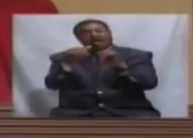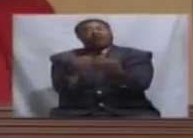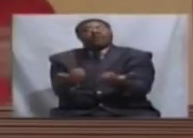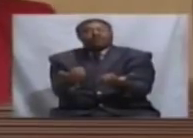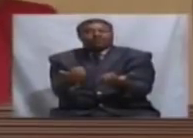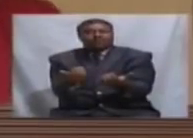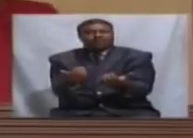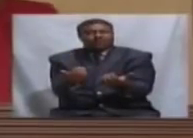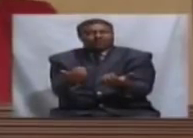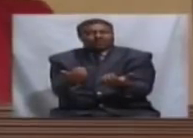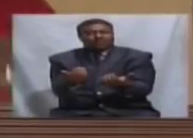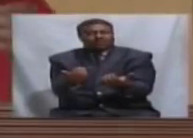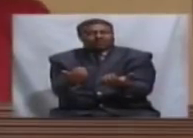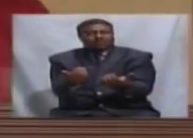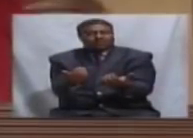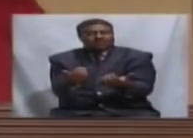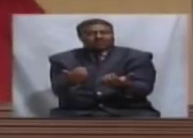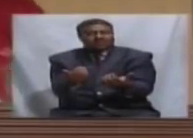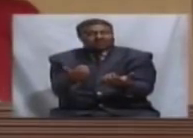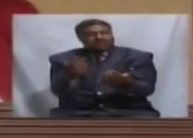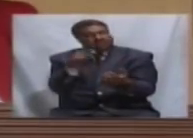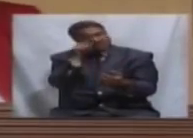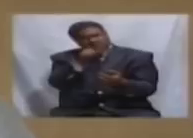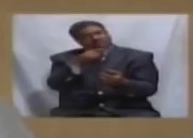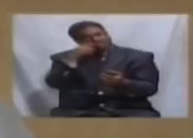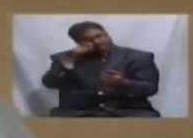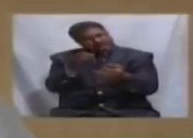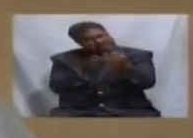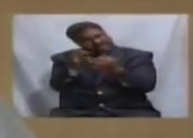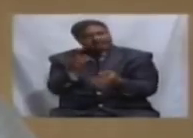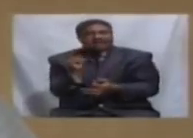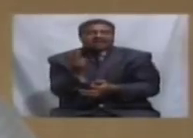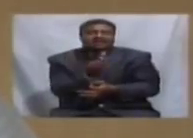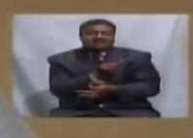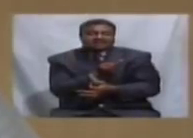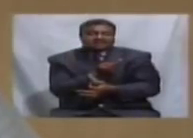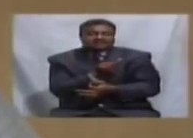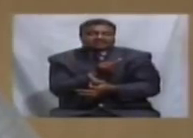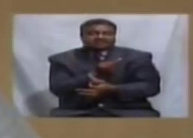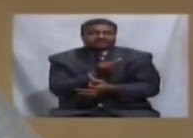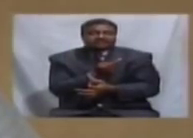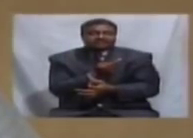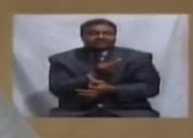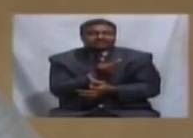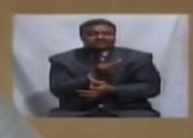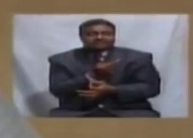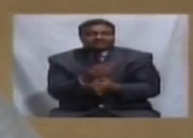GMOs, for or not, but it should not be a blackmail game. I expect that we will